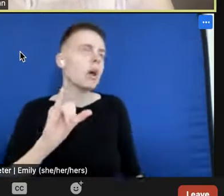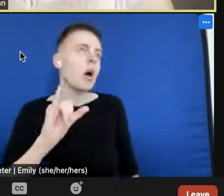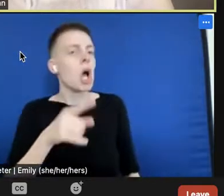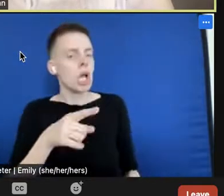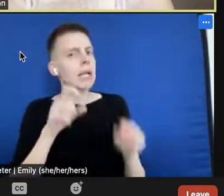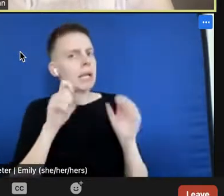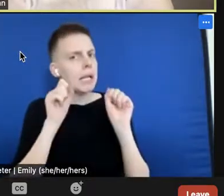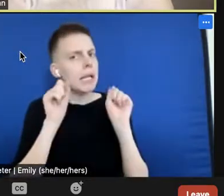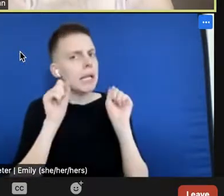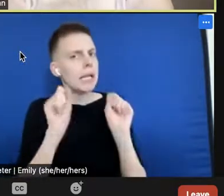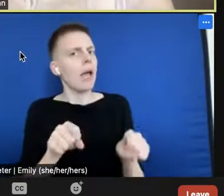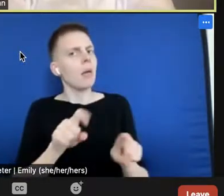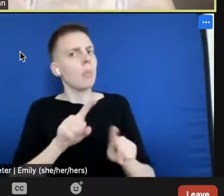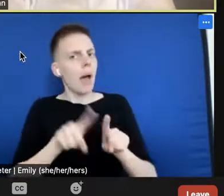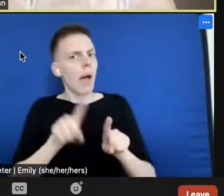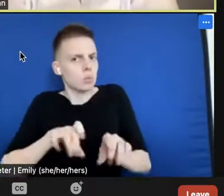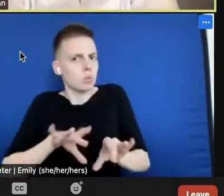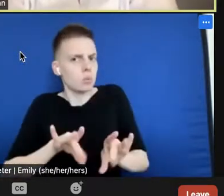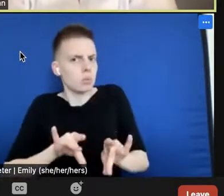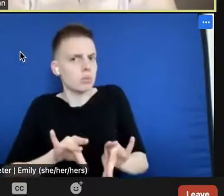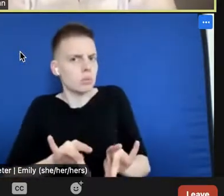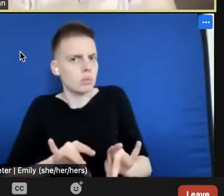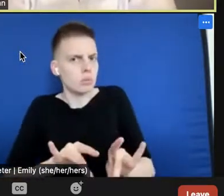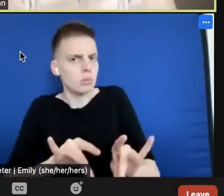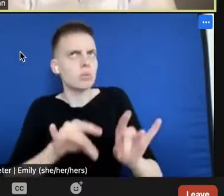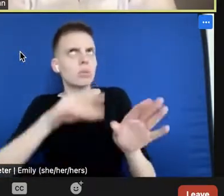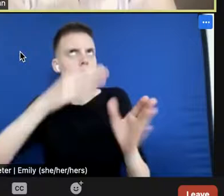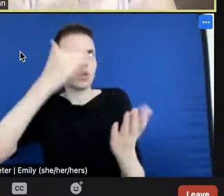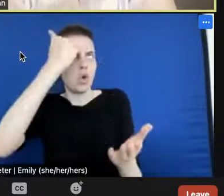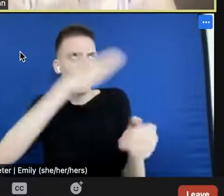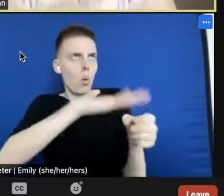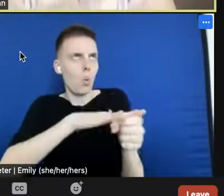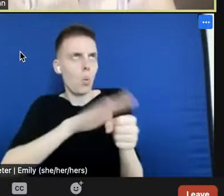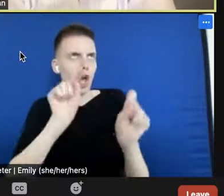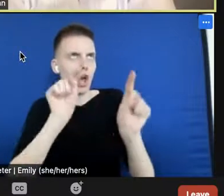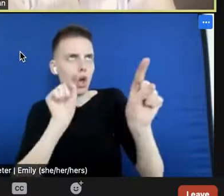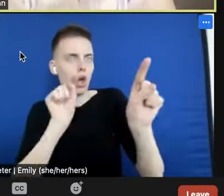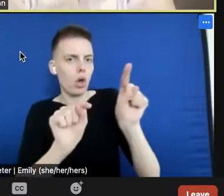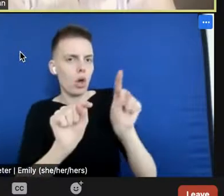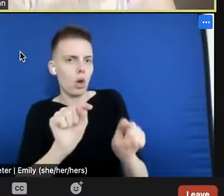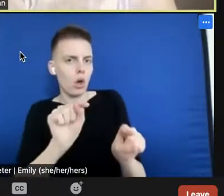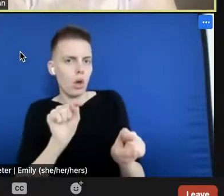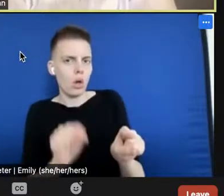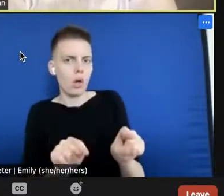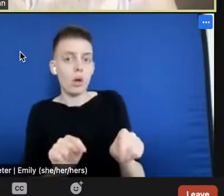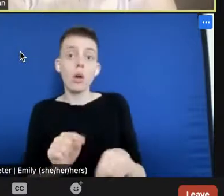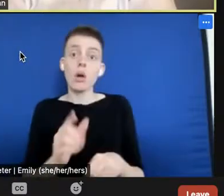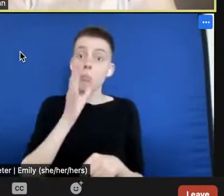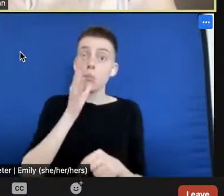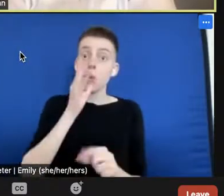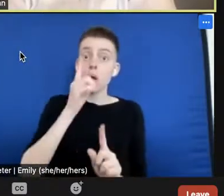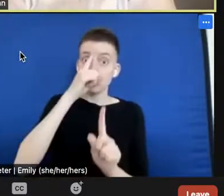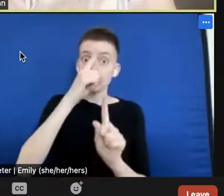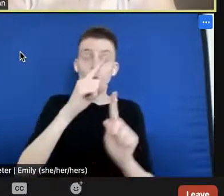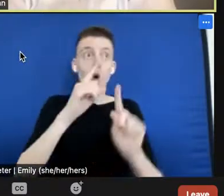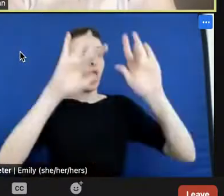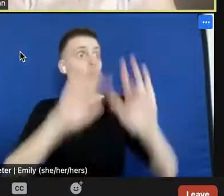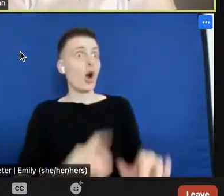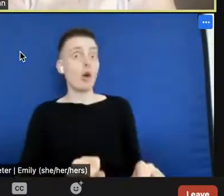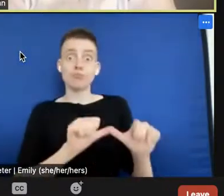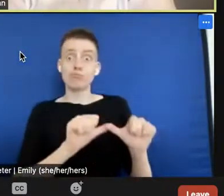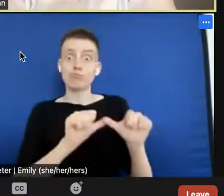some time, right? It'll take him some time. And the point wasn't to have that be the final thing. The point was to try to figure